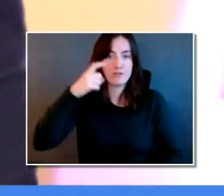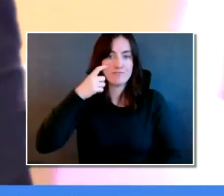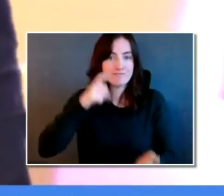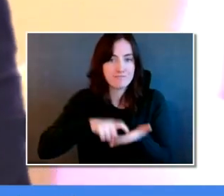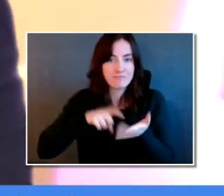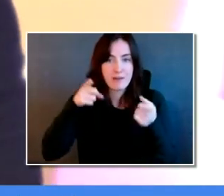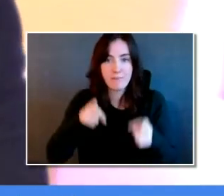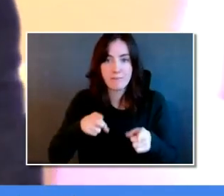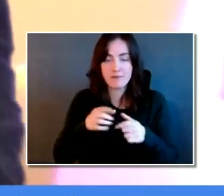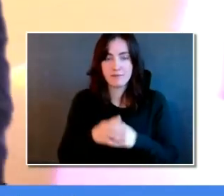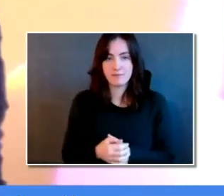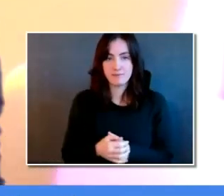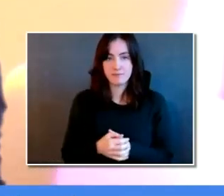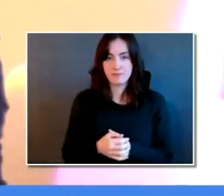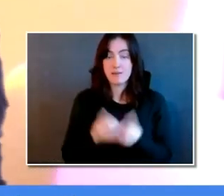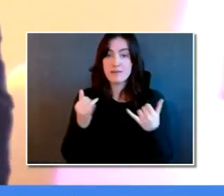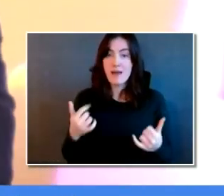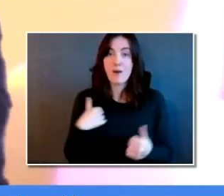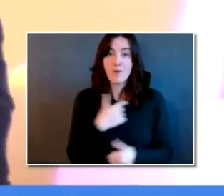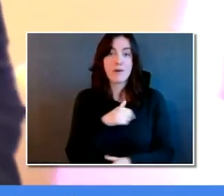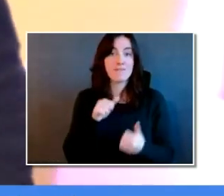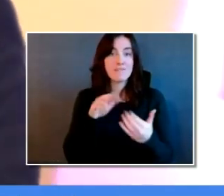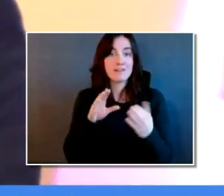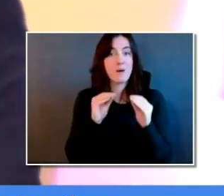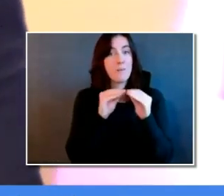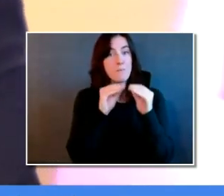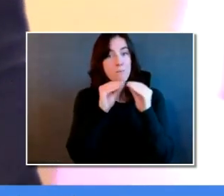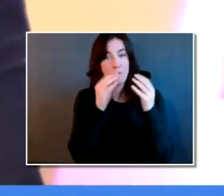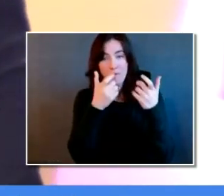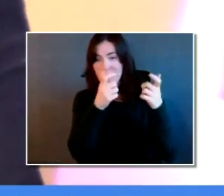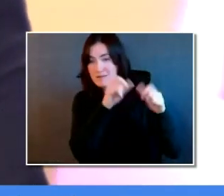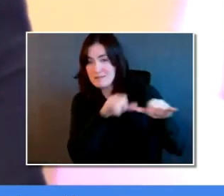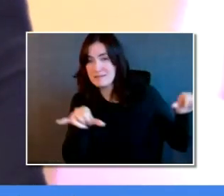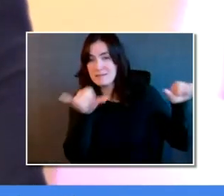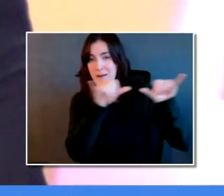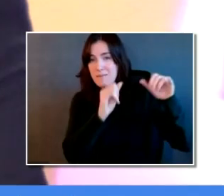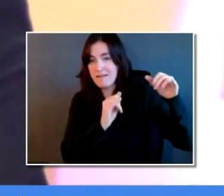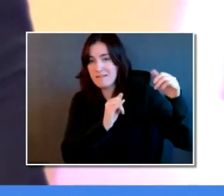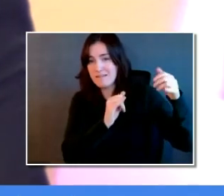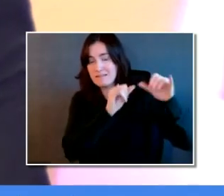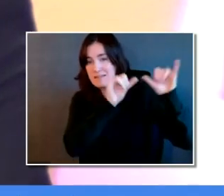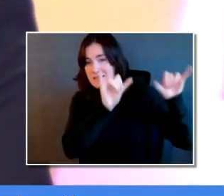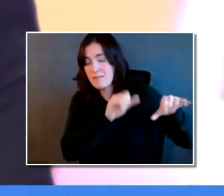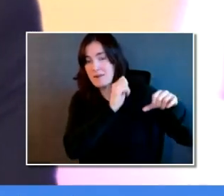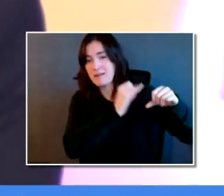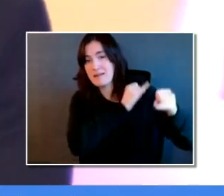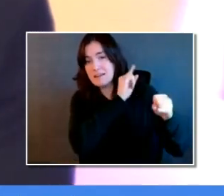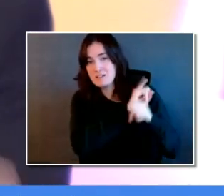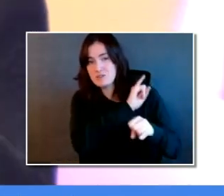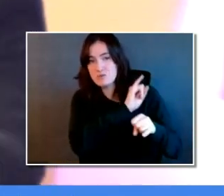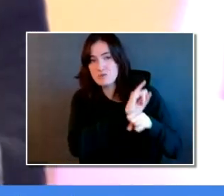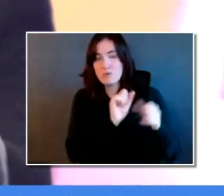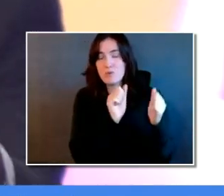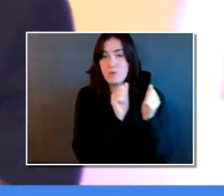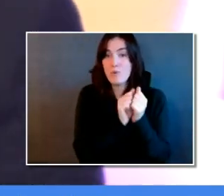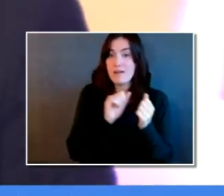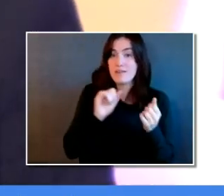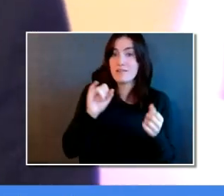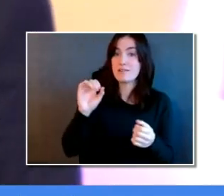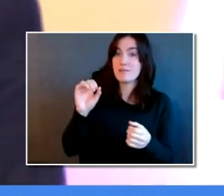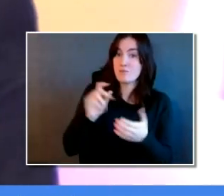We now face an even more systemic and institutional form of backlash, though, with Project 2025, which is